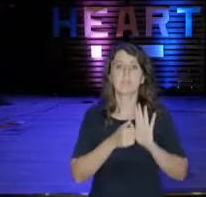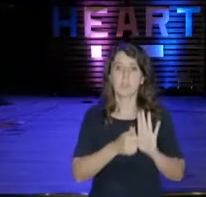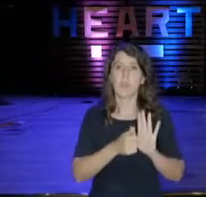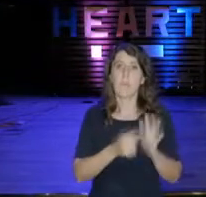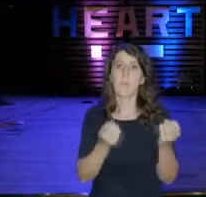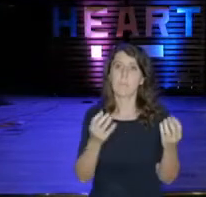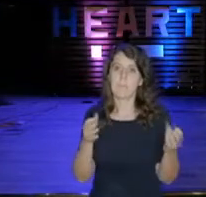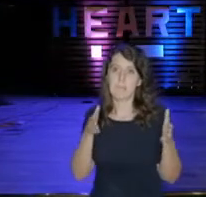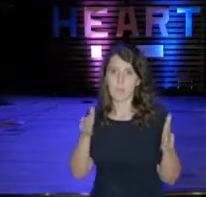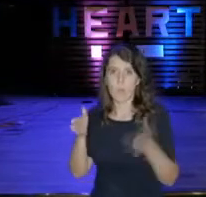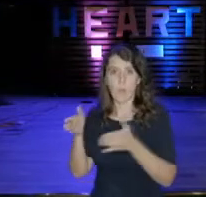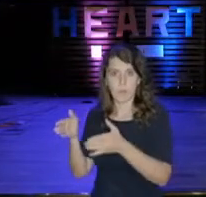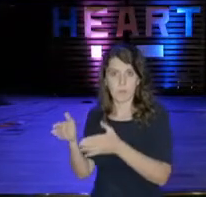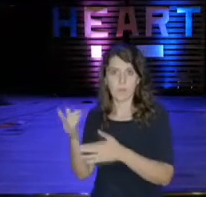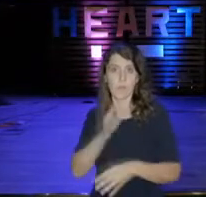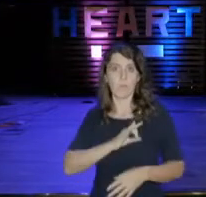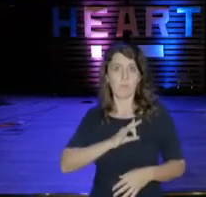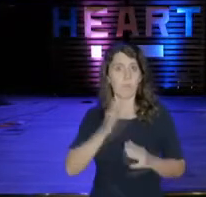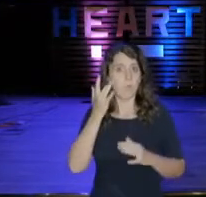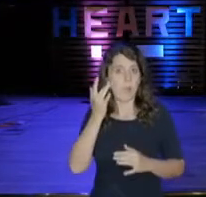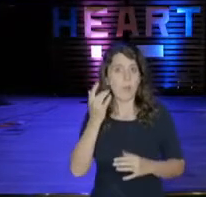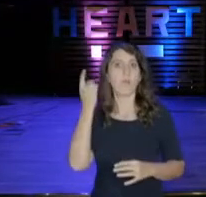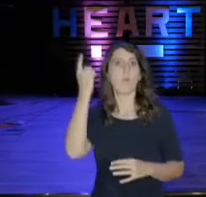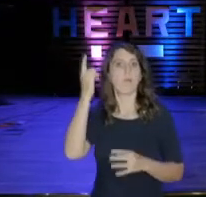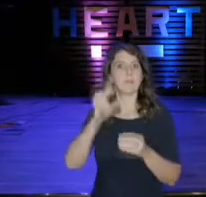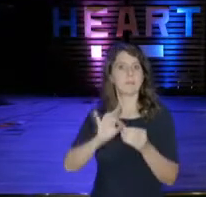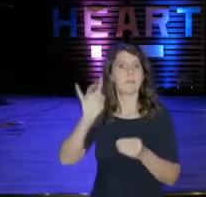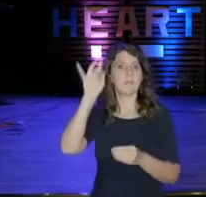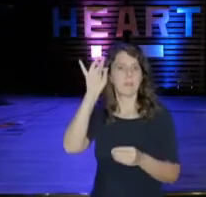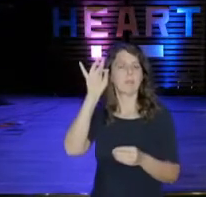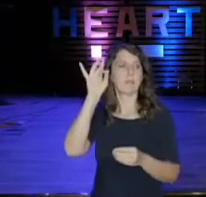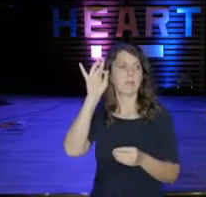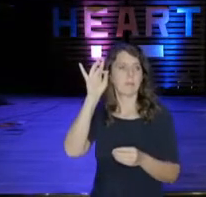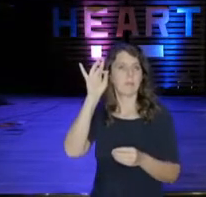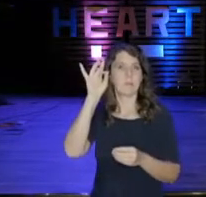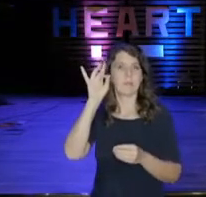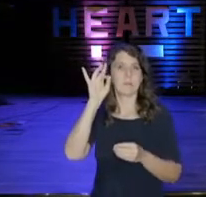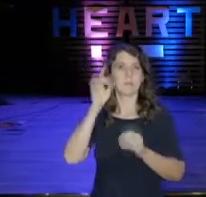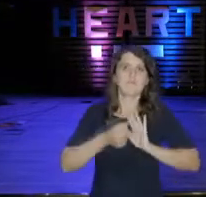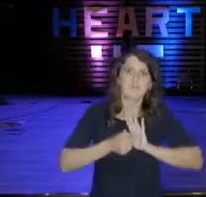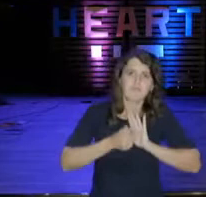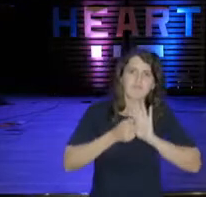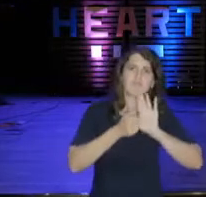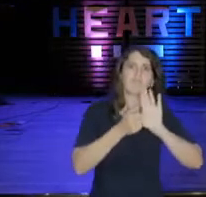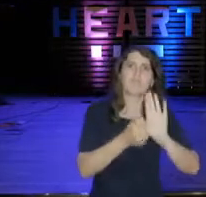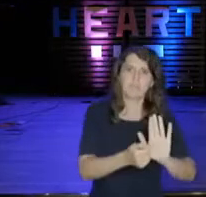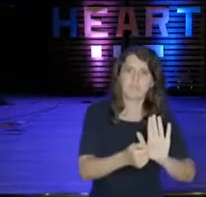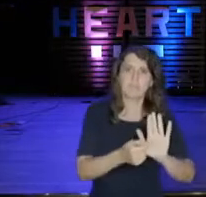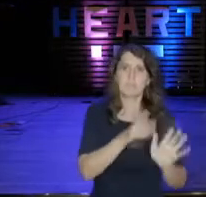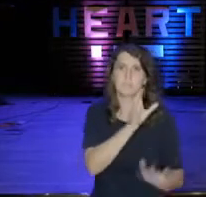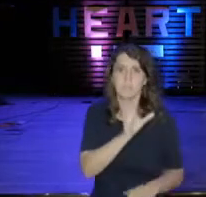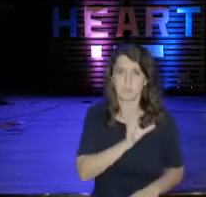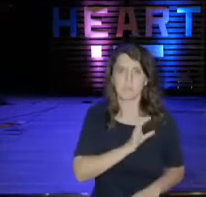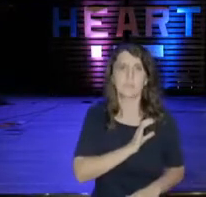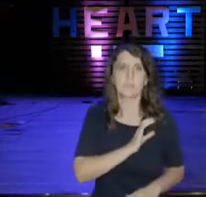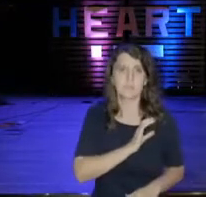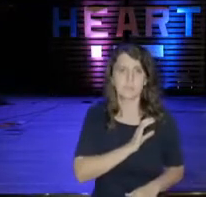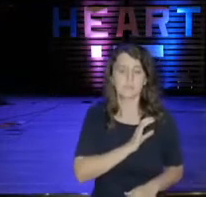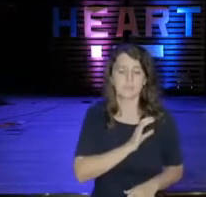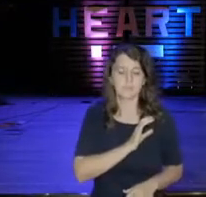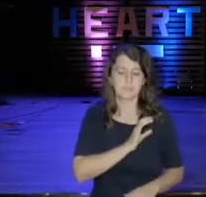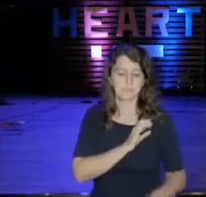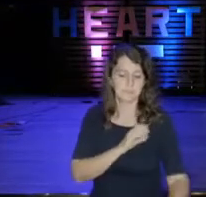one fruit because it is one Spirit that bears this kind of these characteristics out in your life.